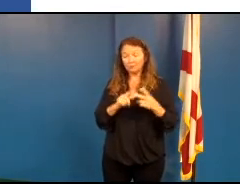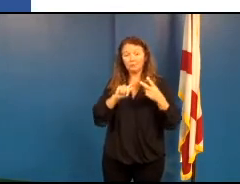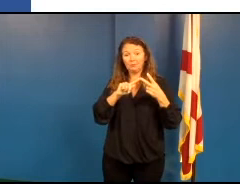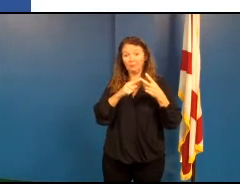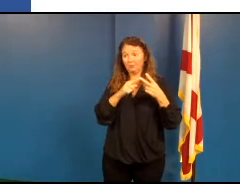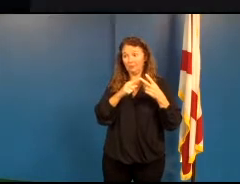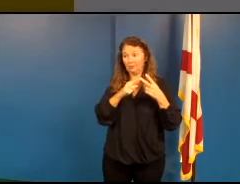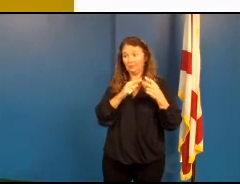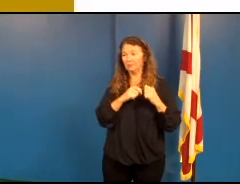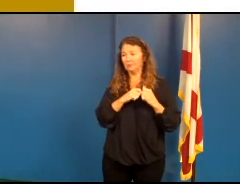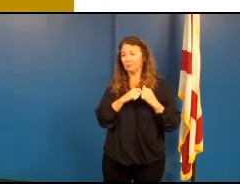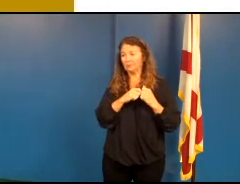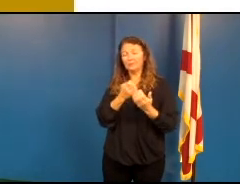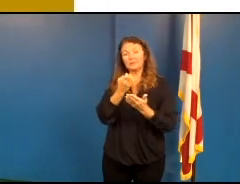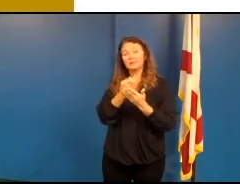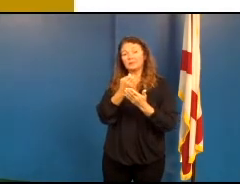is the next slide,